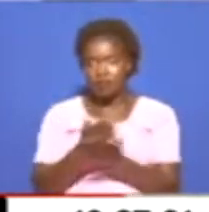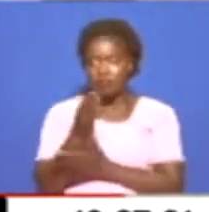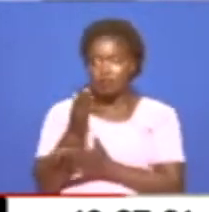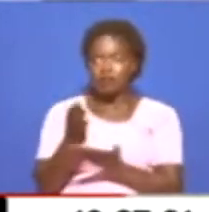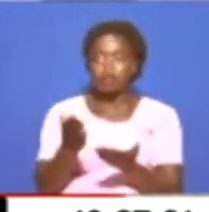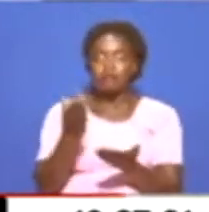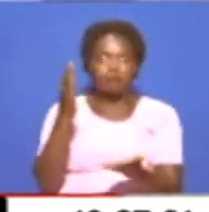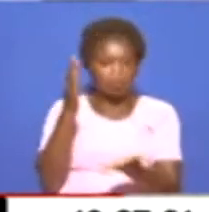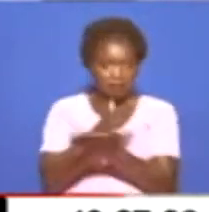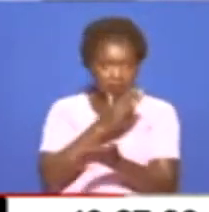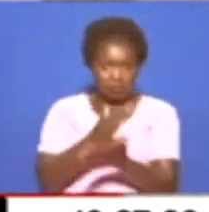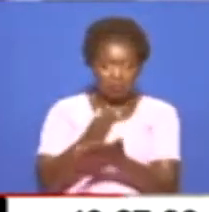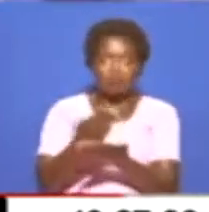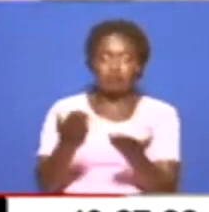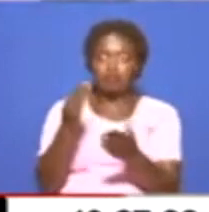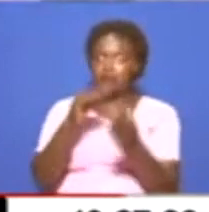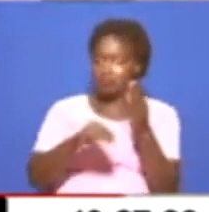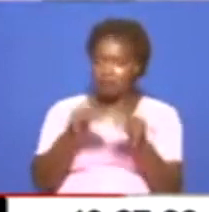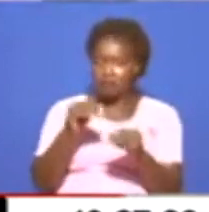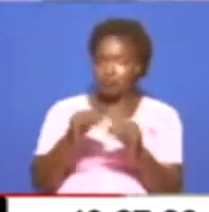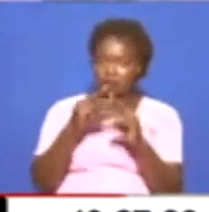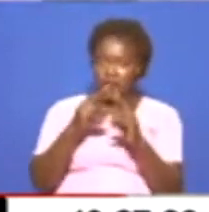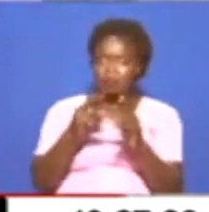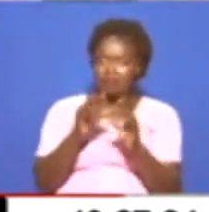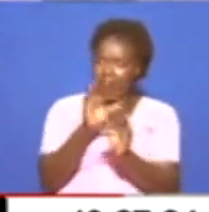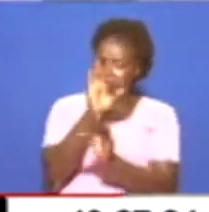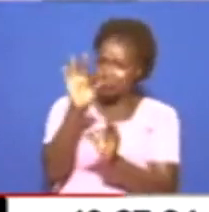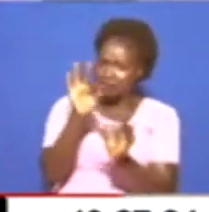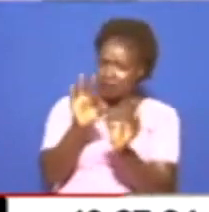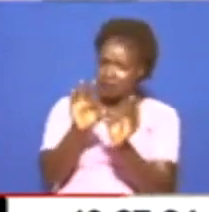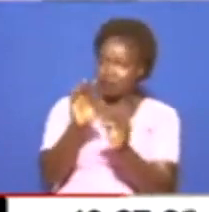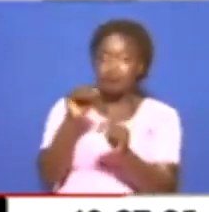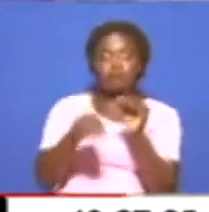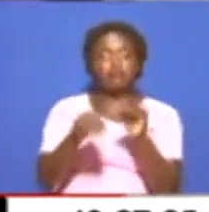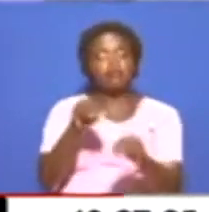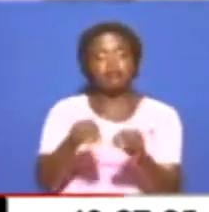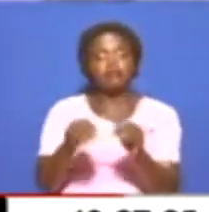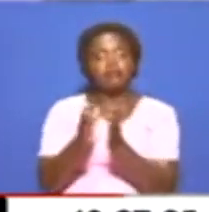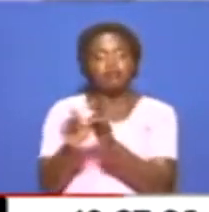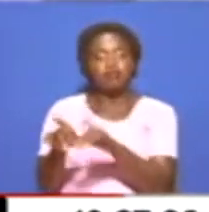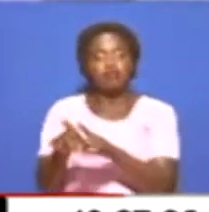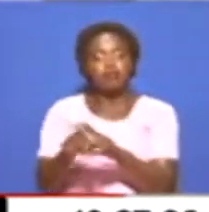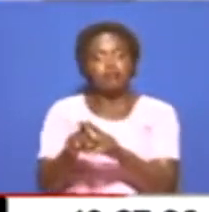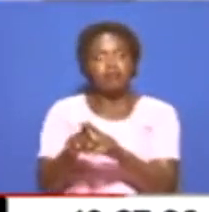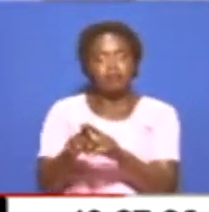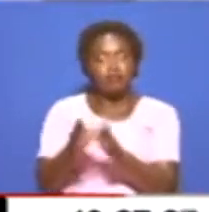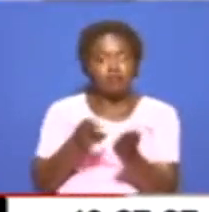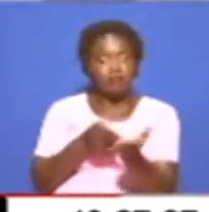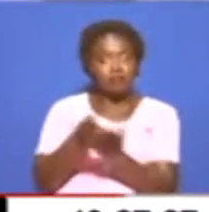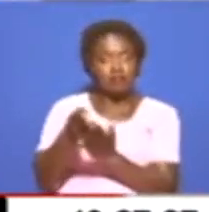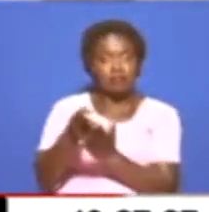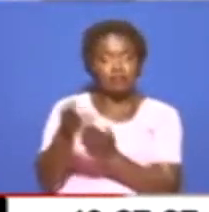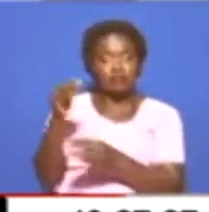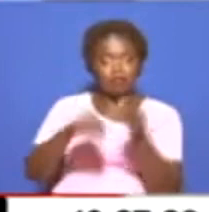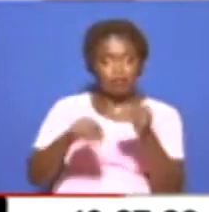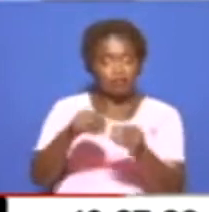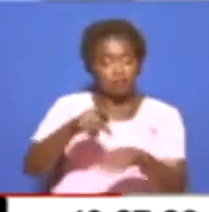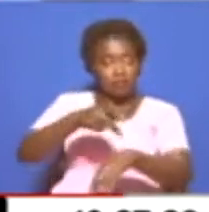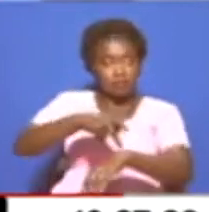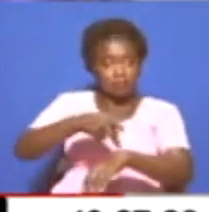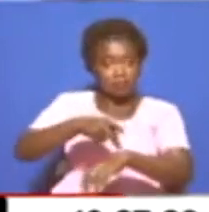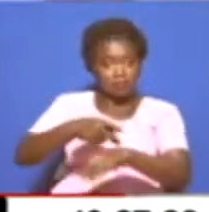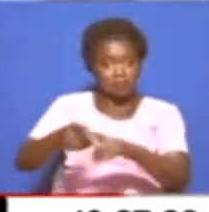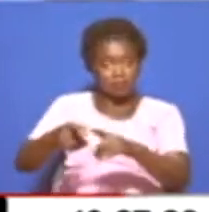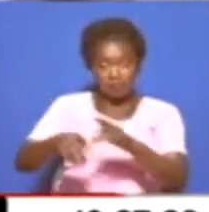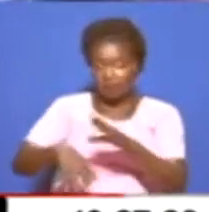of the elections, it ensures the accurateness of the election, and it also ensures the transparency of the elections, which are principles mm-hmm. that you can